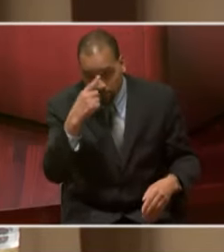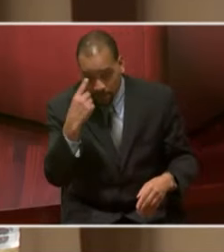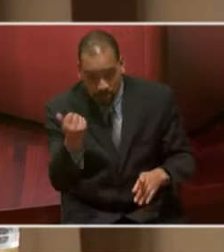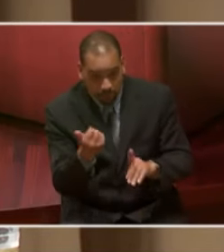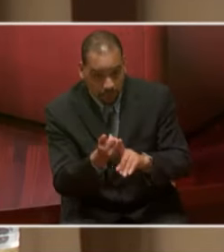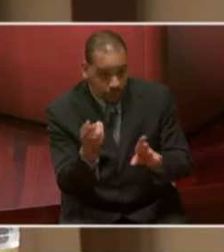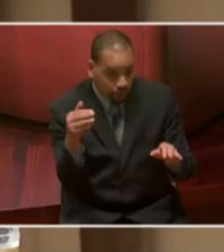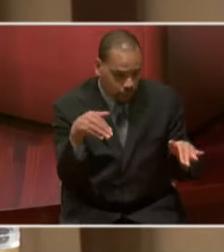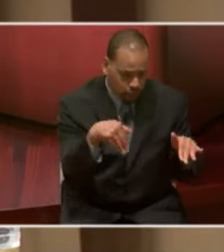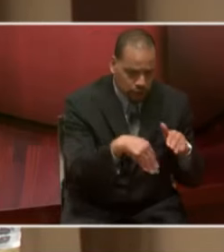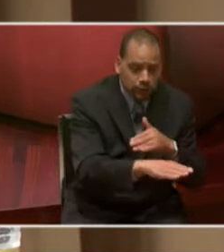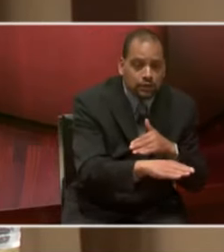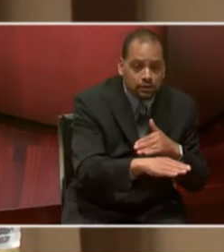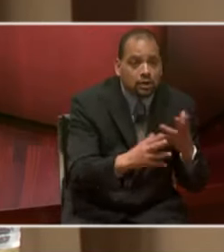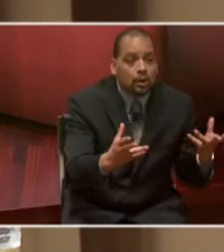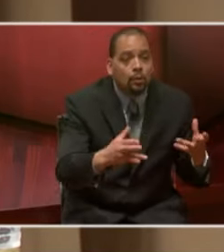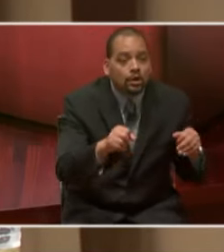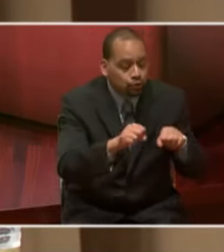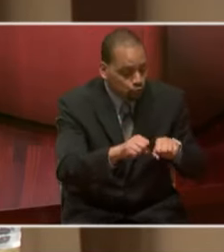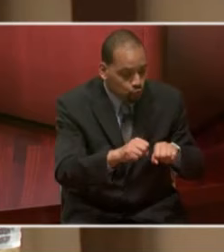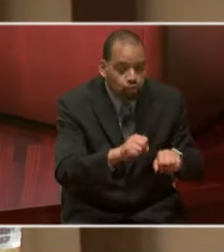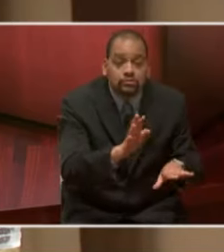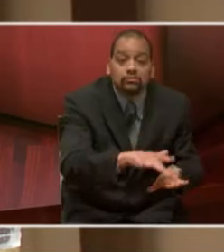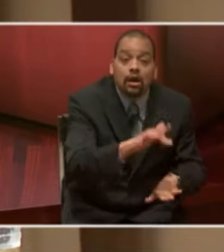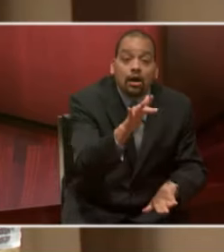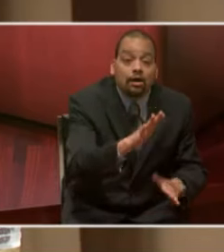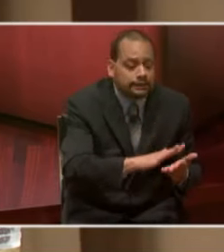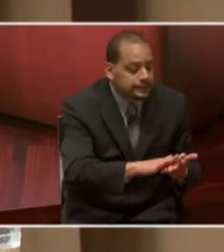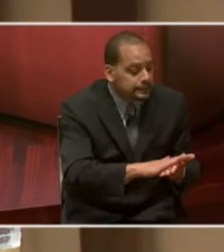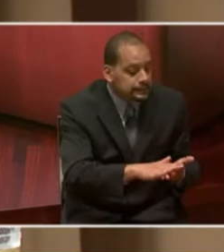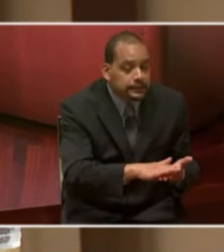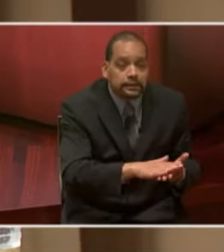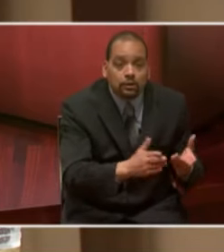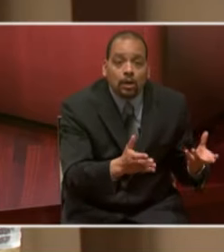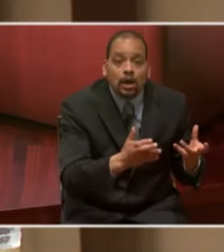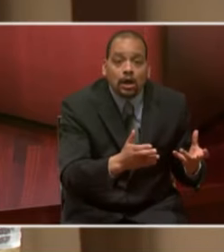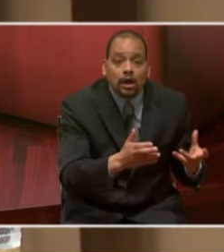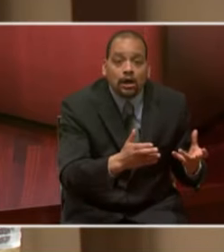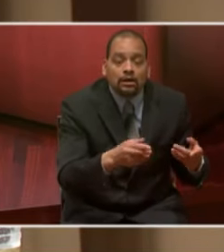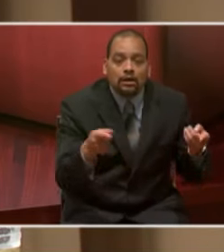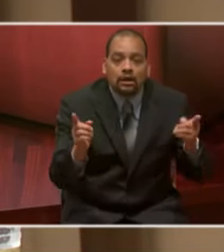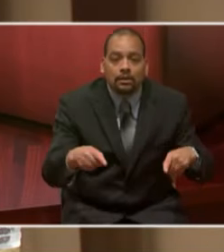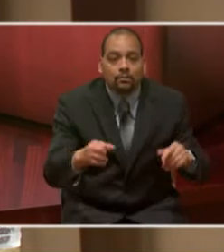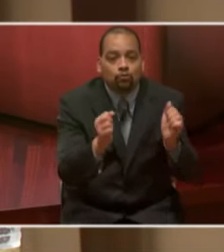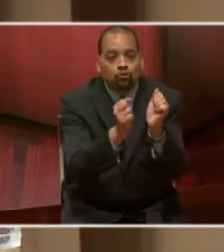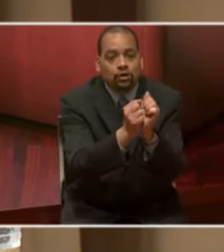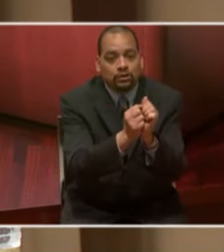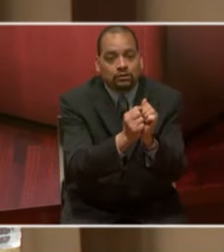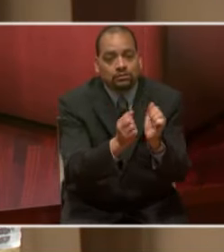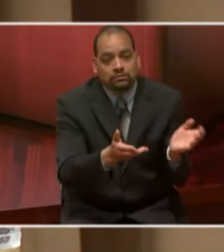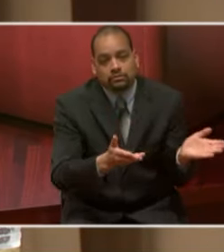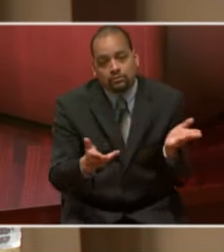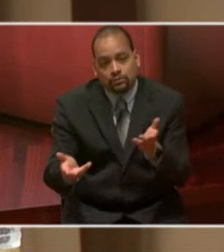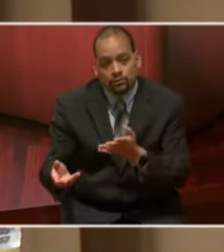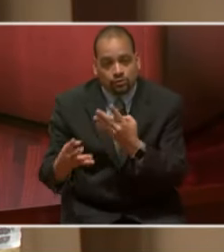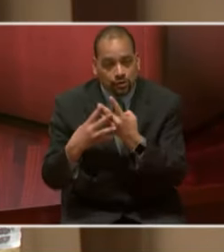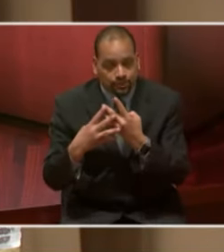and they didn't see hate in us. They saw us as peaceful